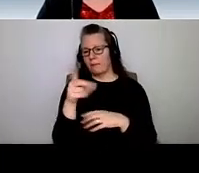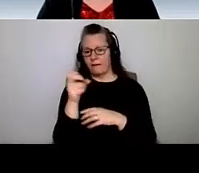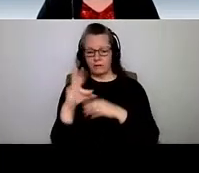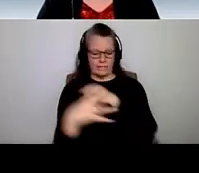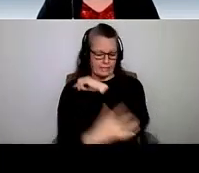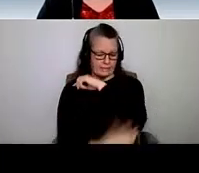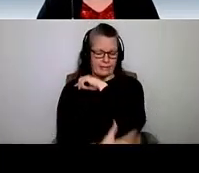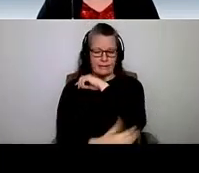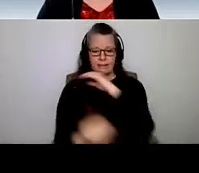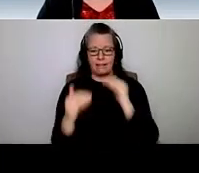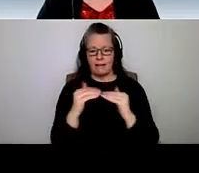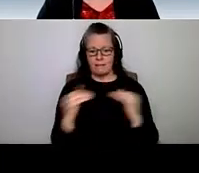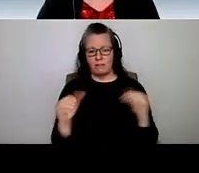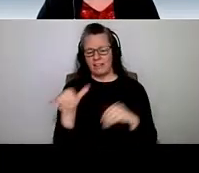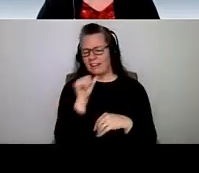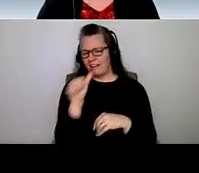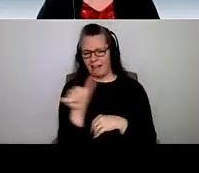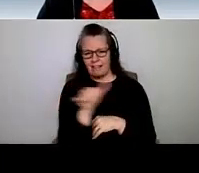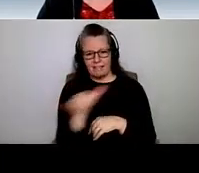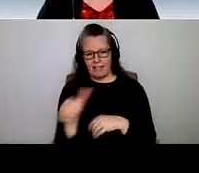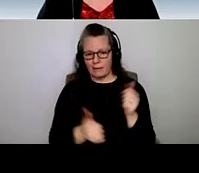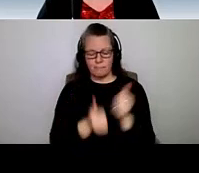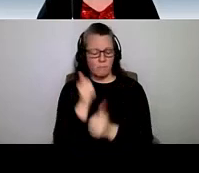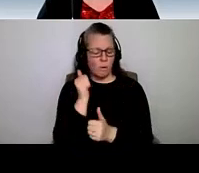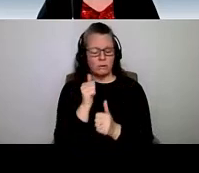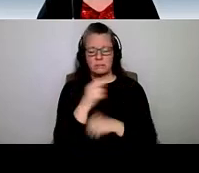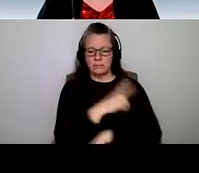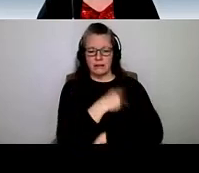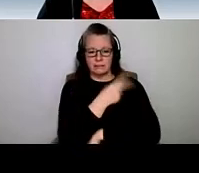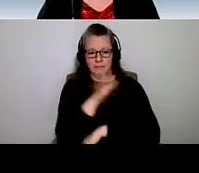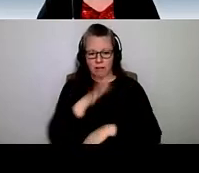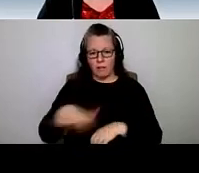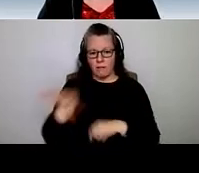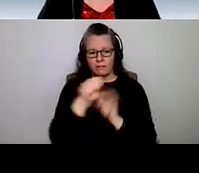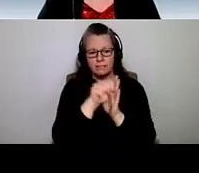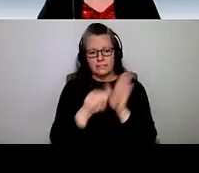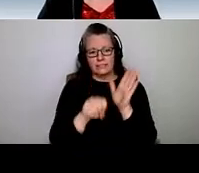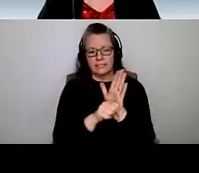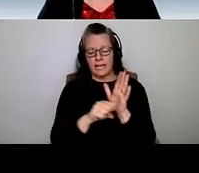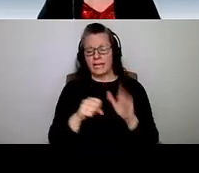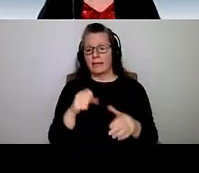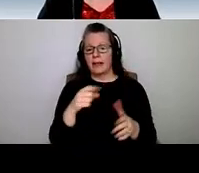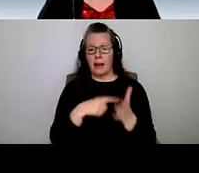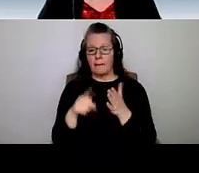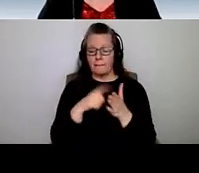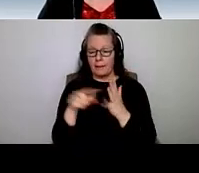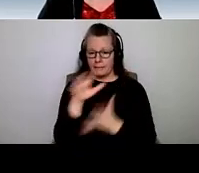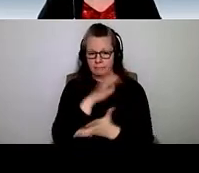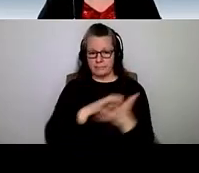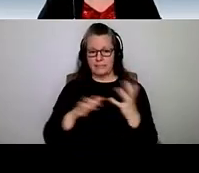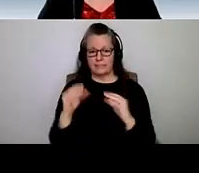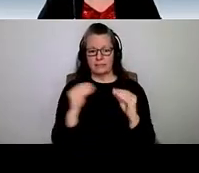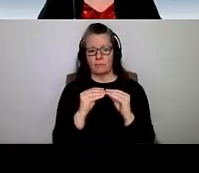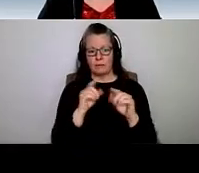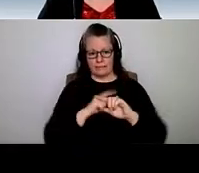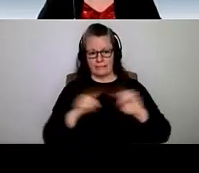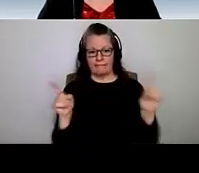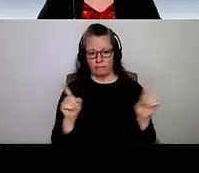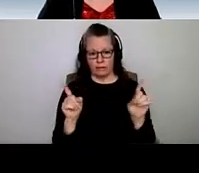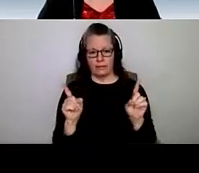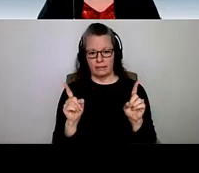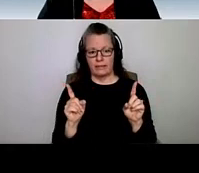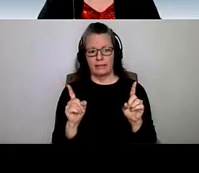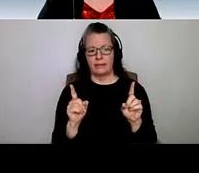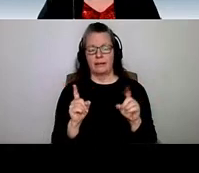most hospitals across the state, our payer mix is significantly different. And, you know, the